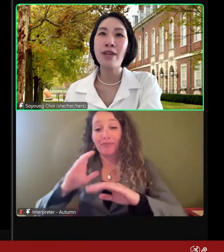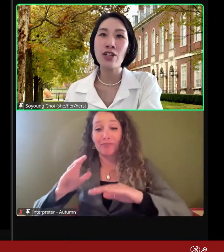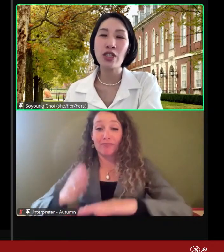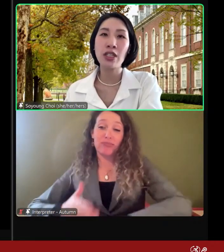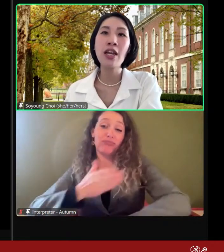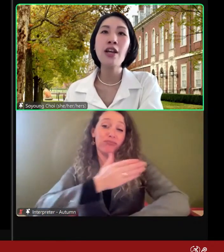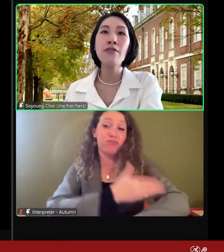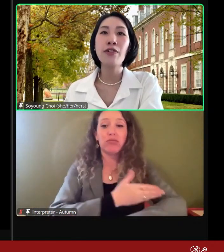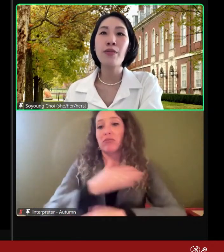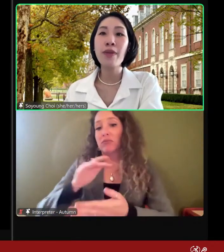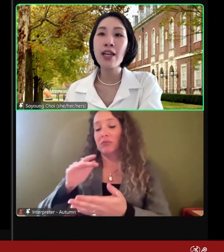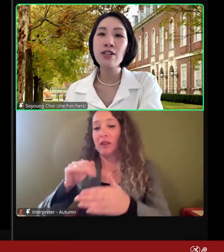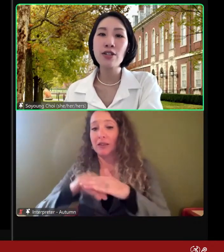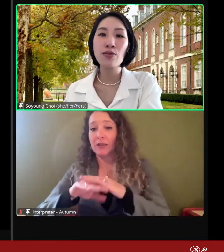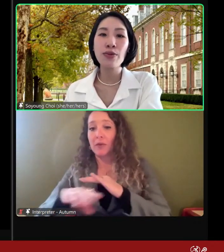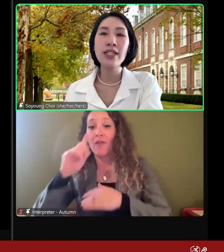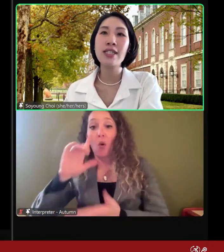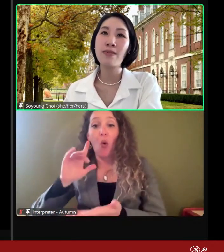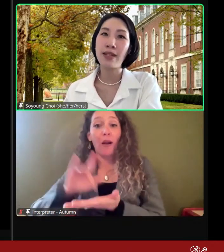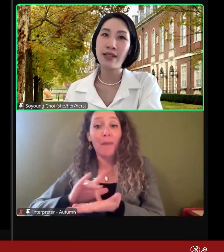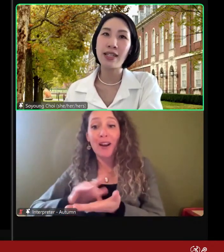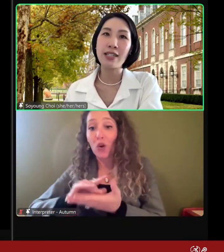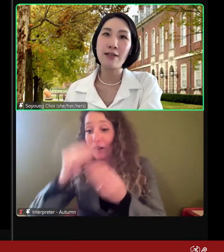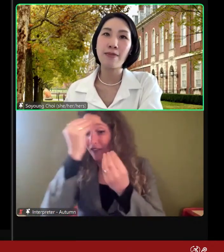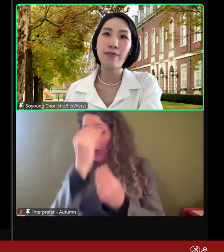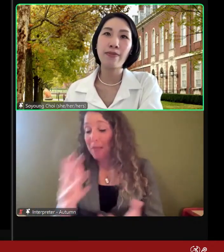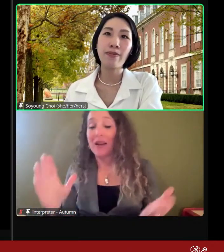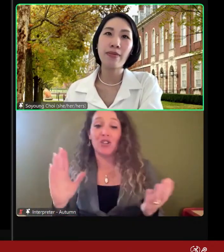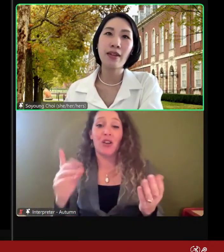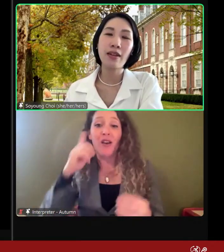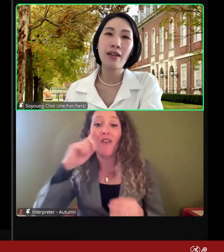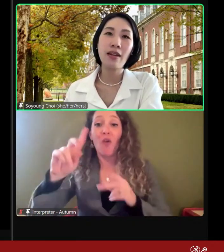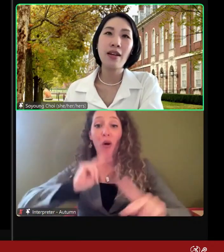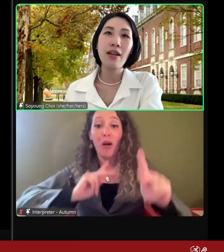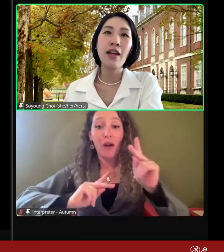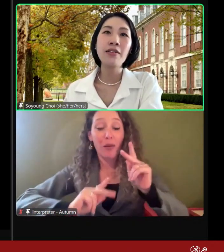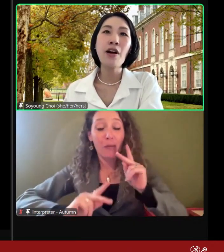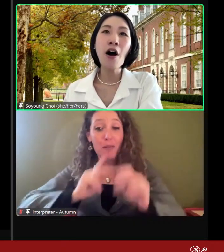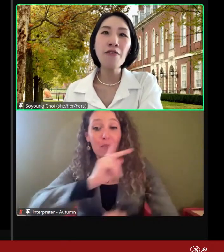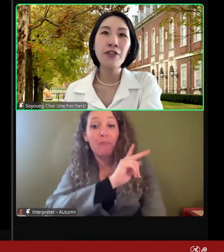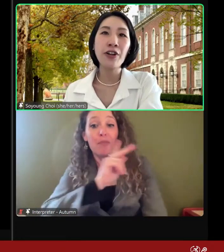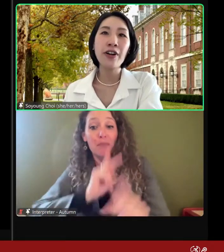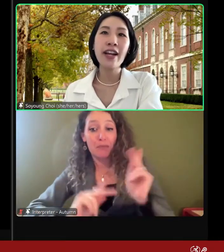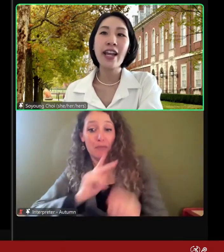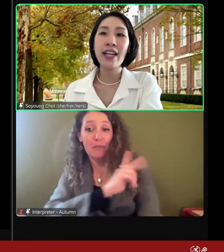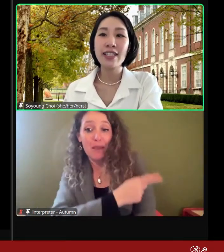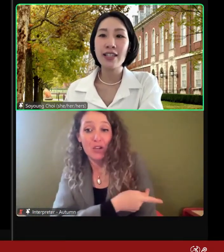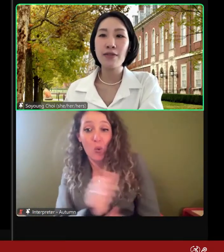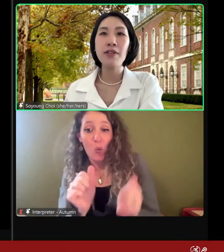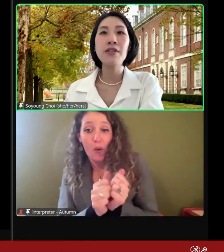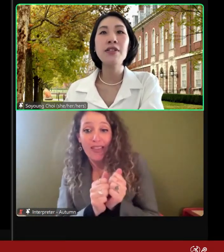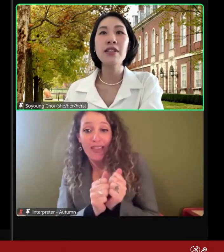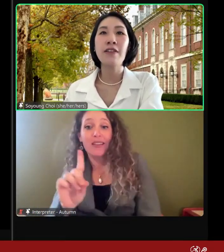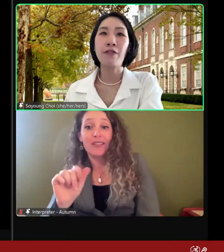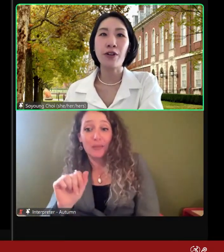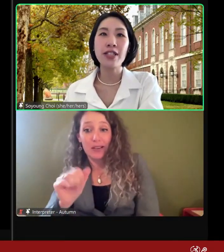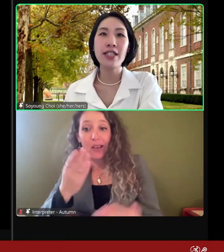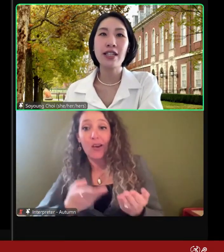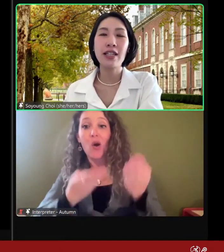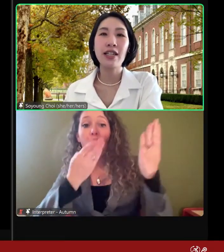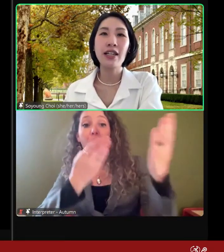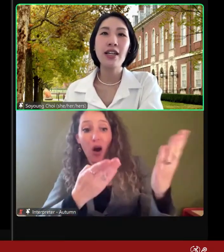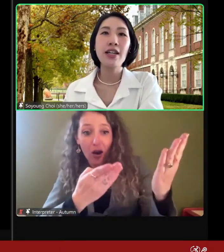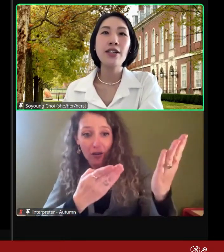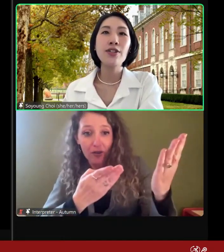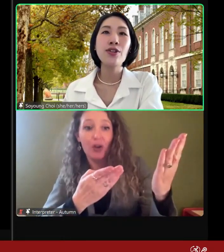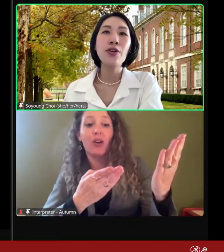medical information for patients with disabilities and offer accessible